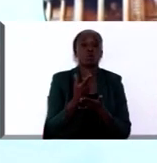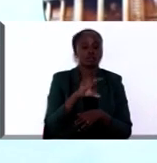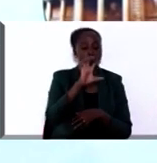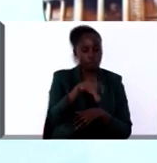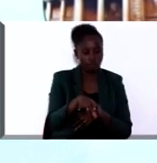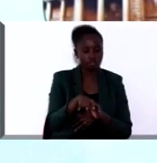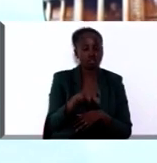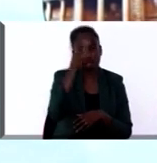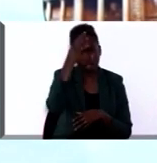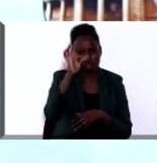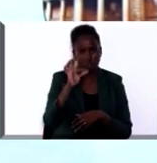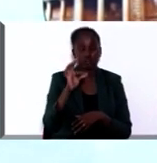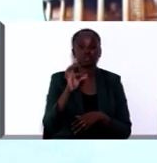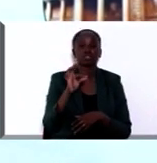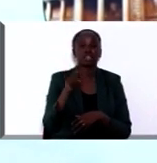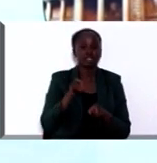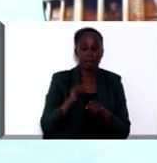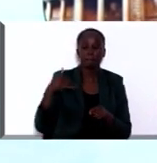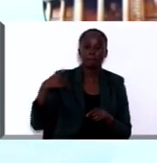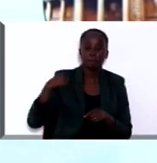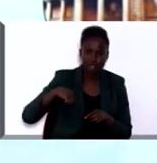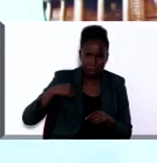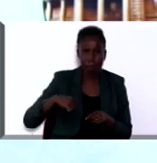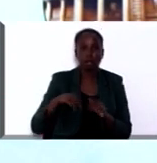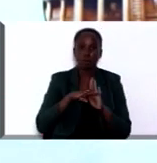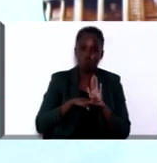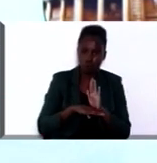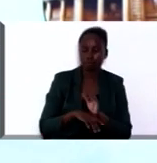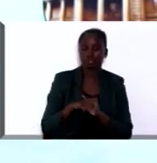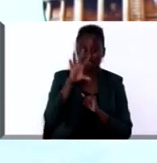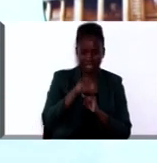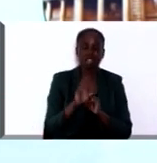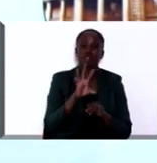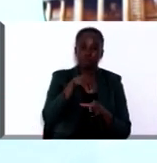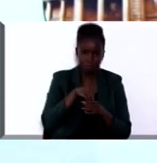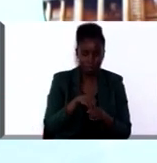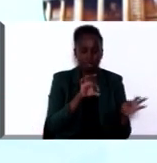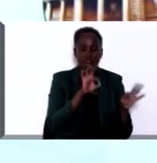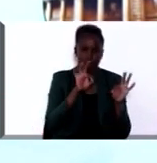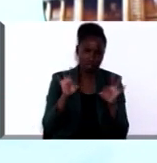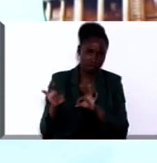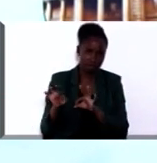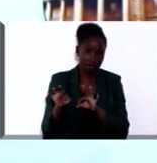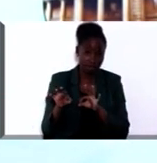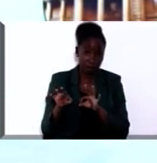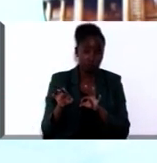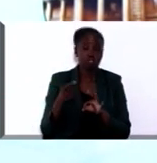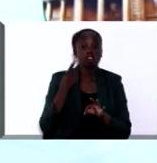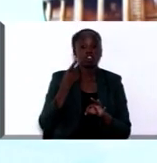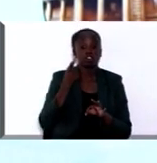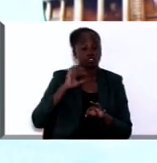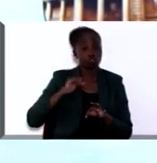government programs and municipal programs are responsive and effective. Gender-based